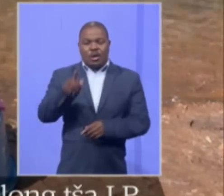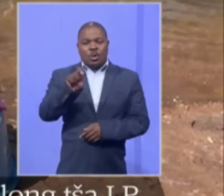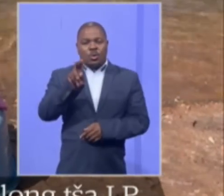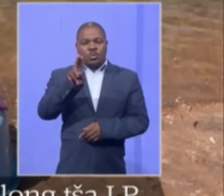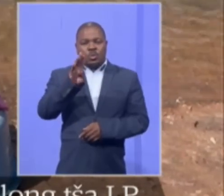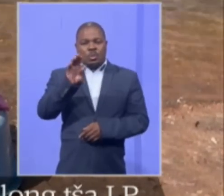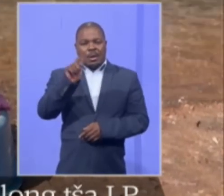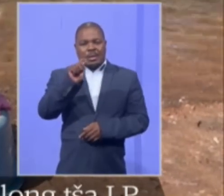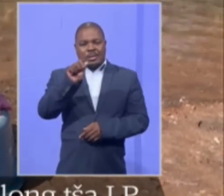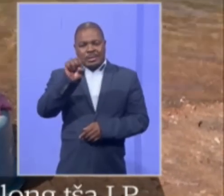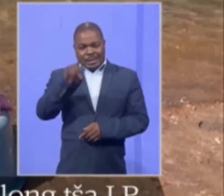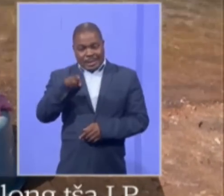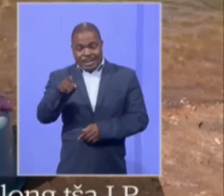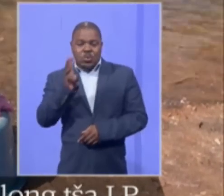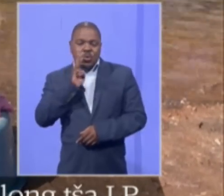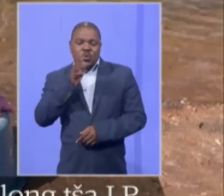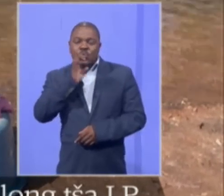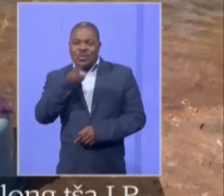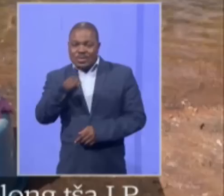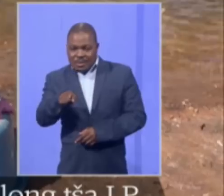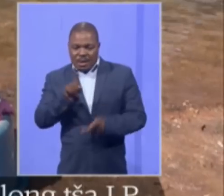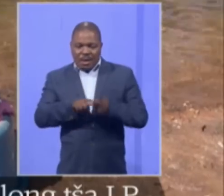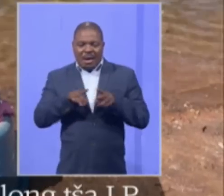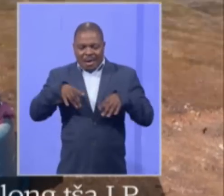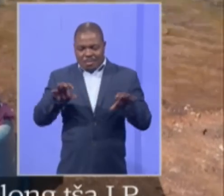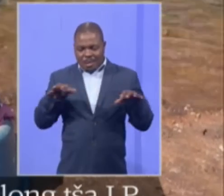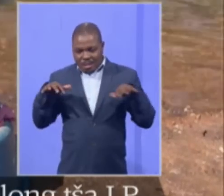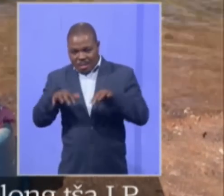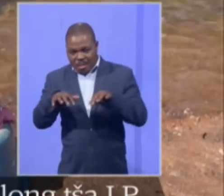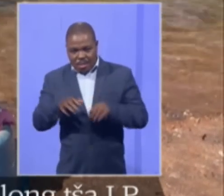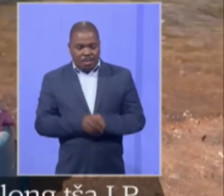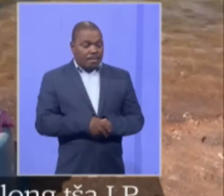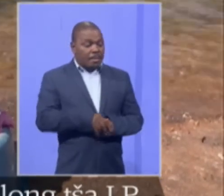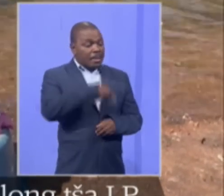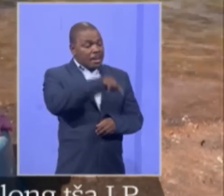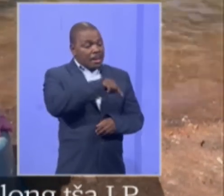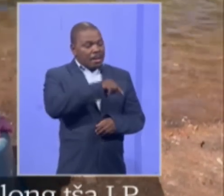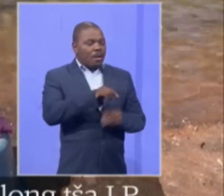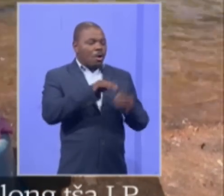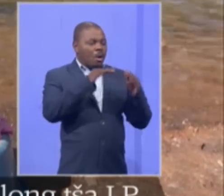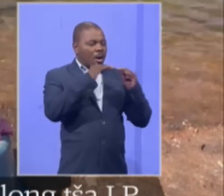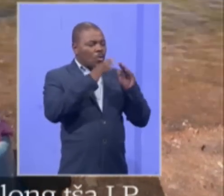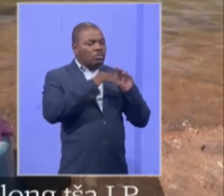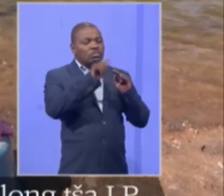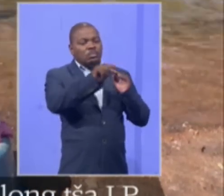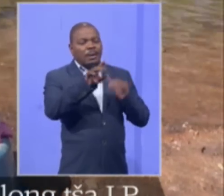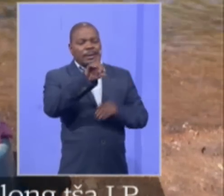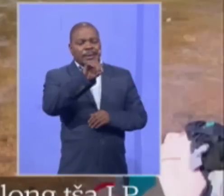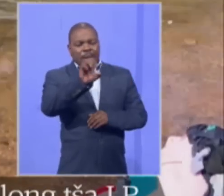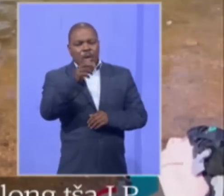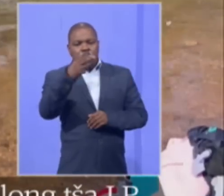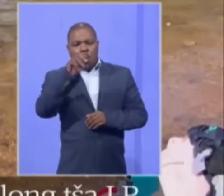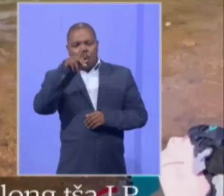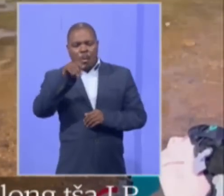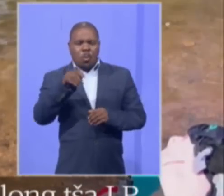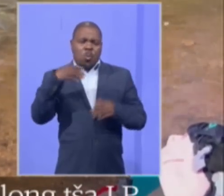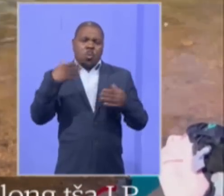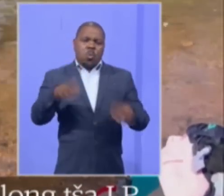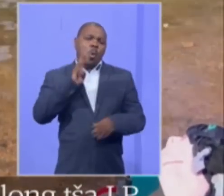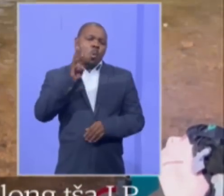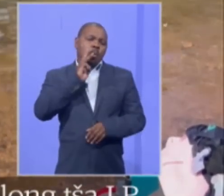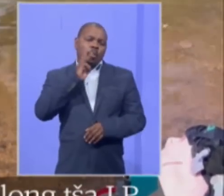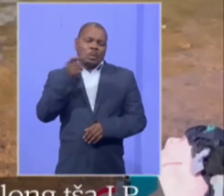fao ebile ba hlatswa go gona le ge motse wa bona o le kgauswi le letamo la dipilione tša diranta la di-Hoop badudi ba re ga ba